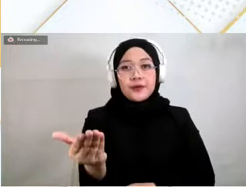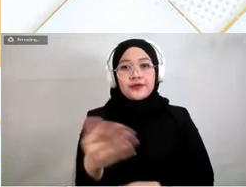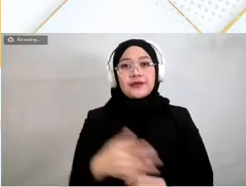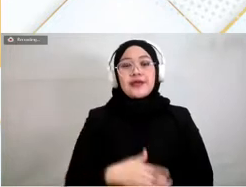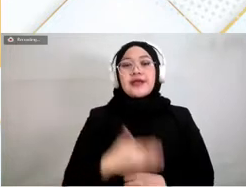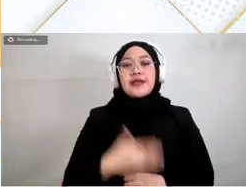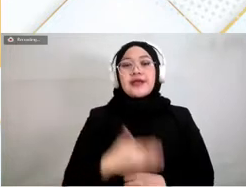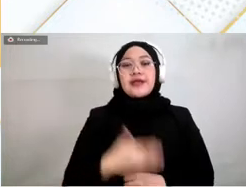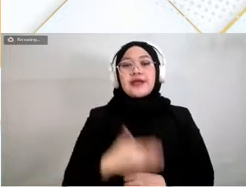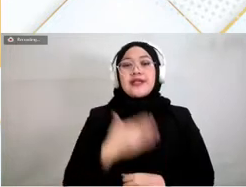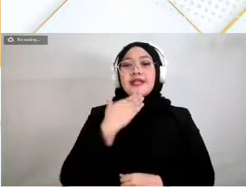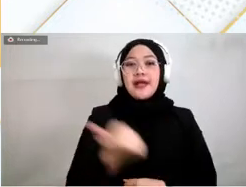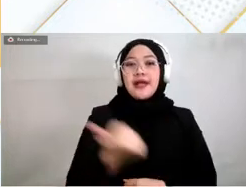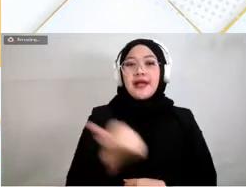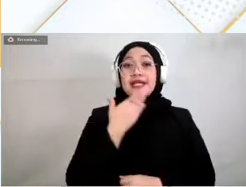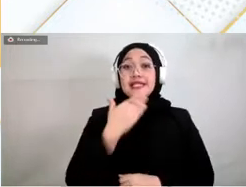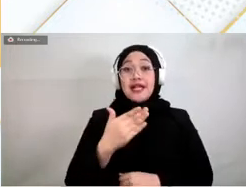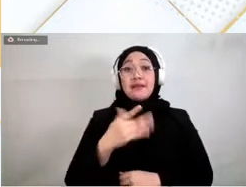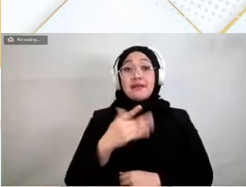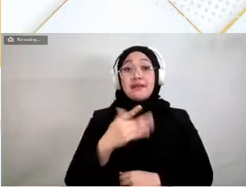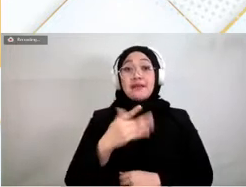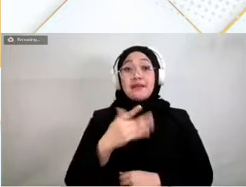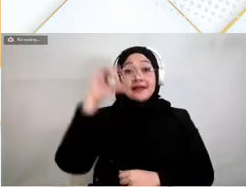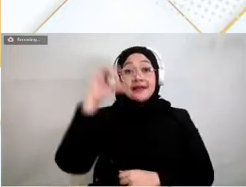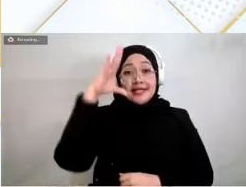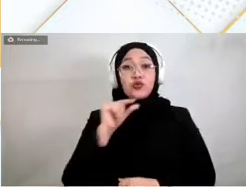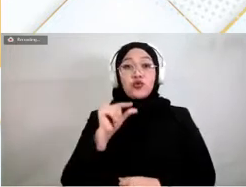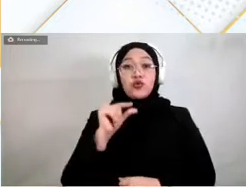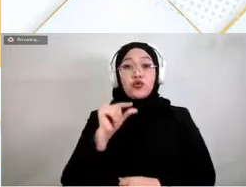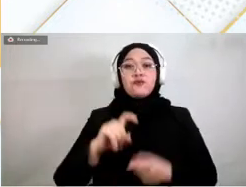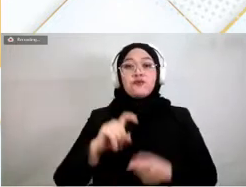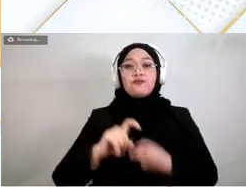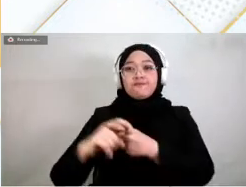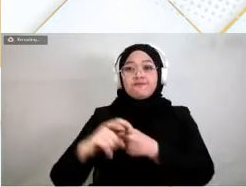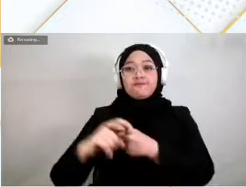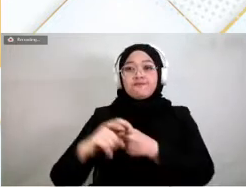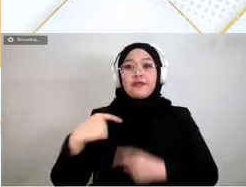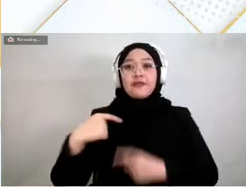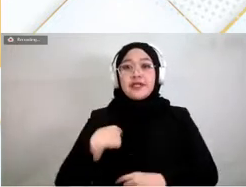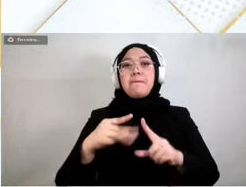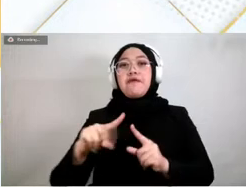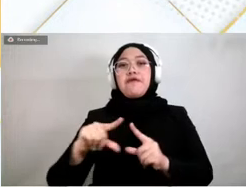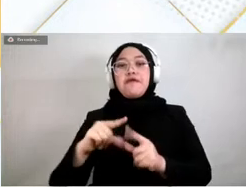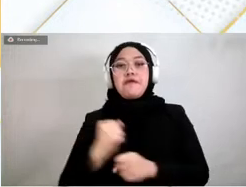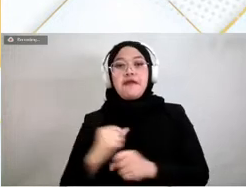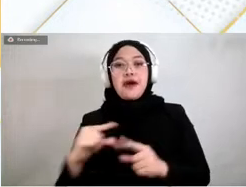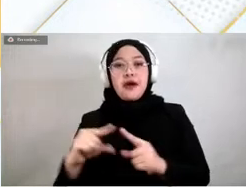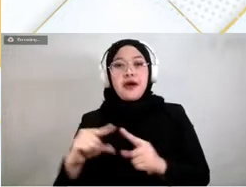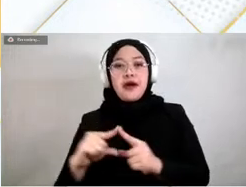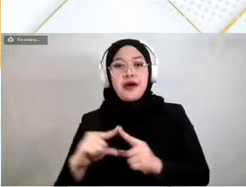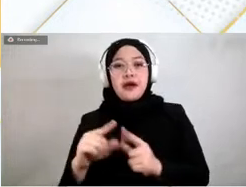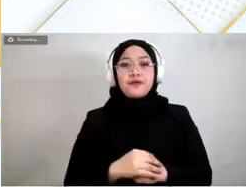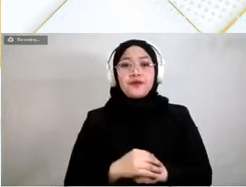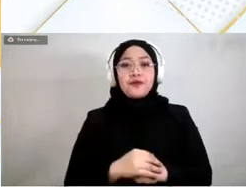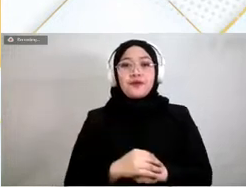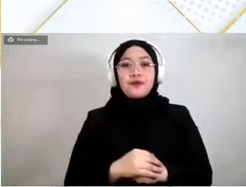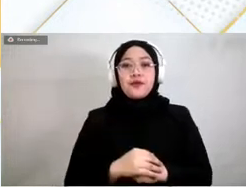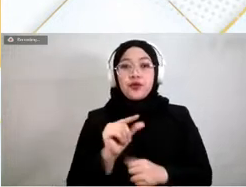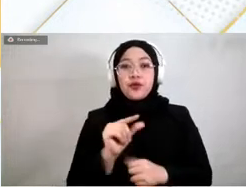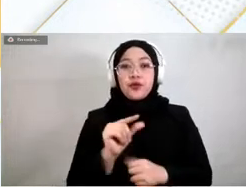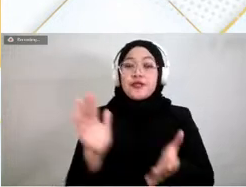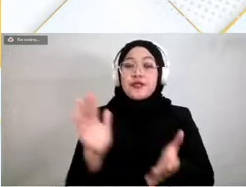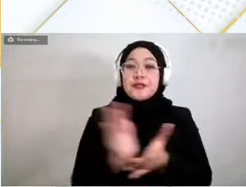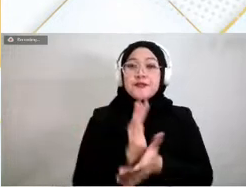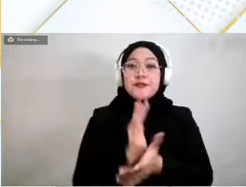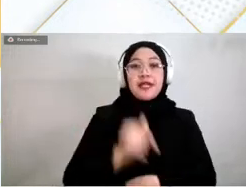and good afternoon to my colleague in Suva, Major Vermasanga. Thank you for the opportunity